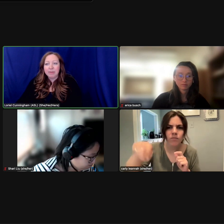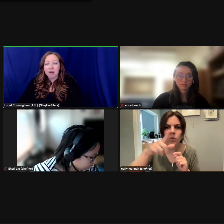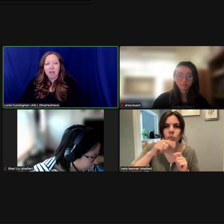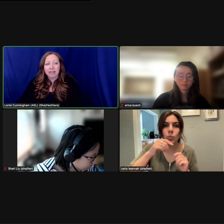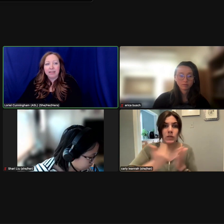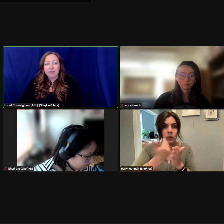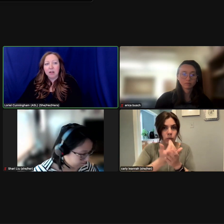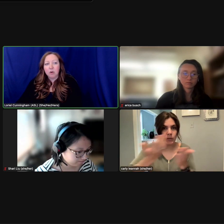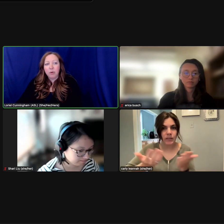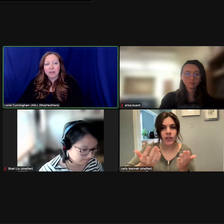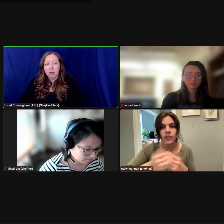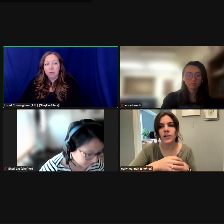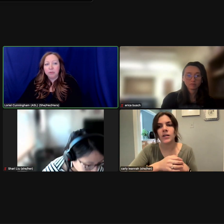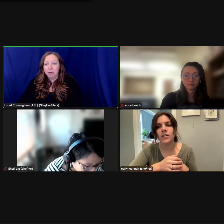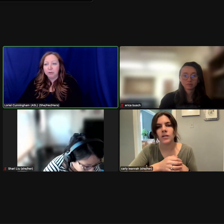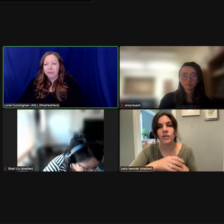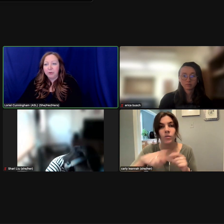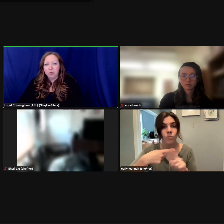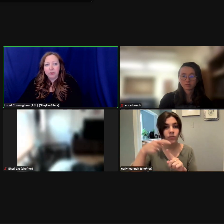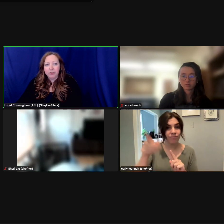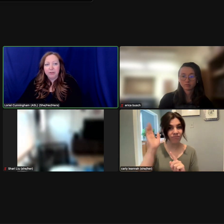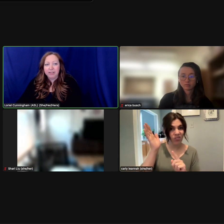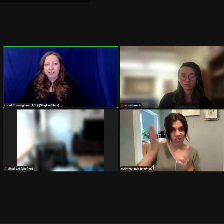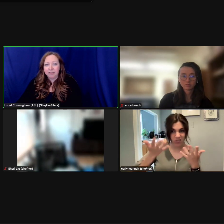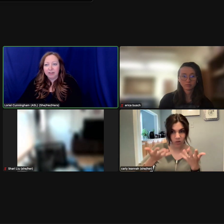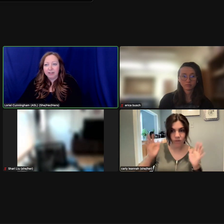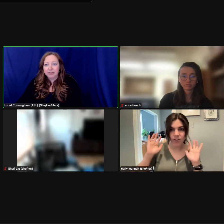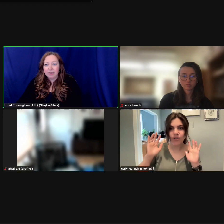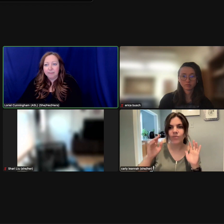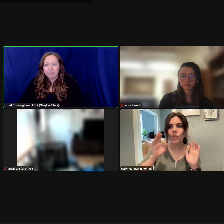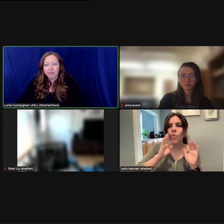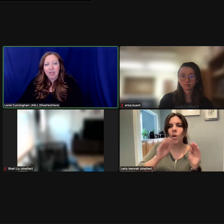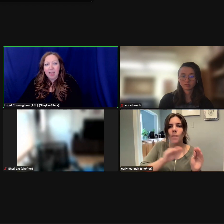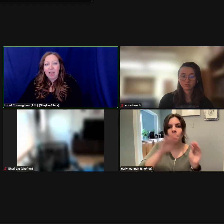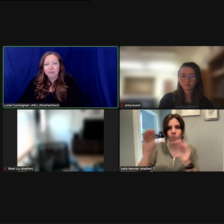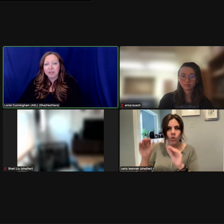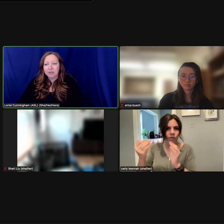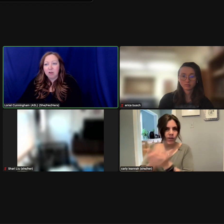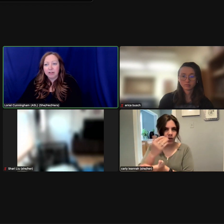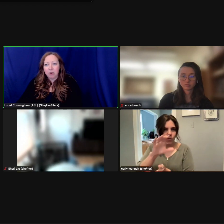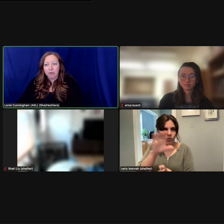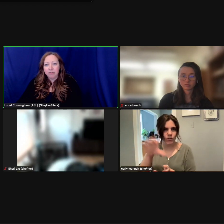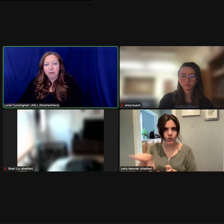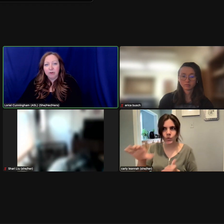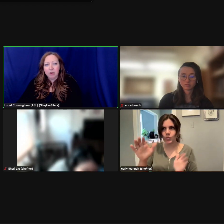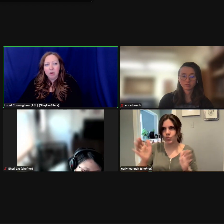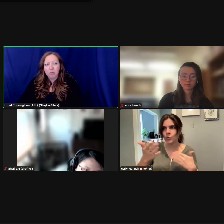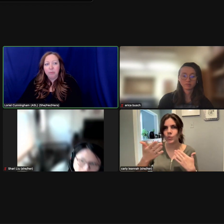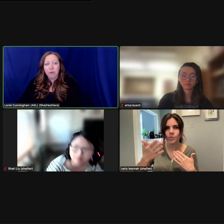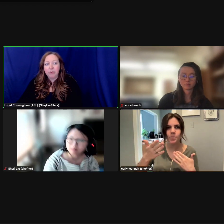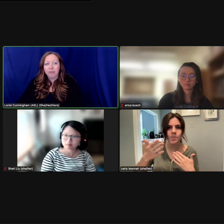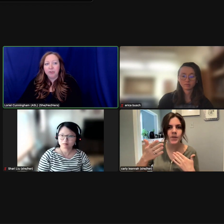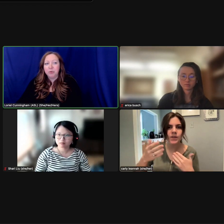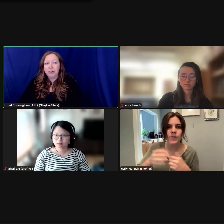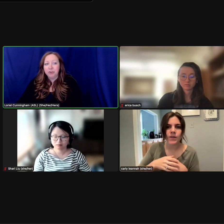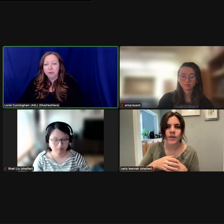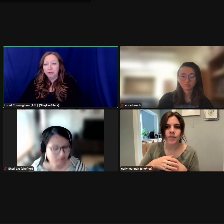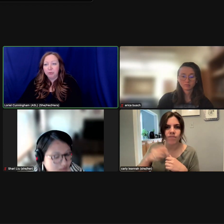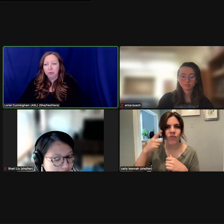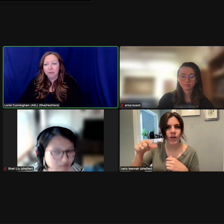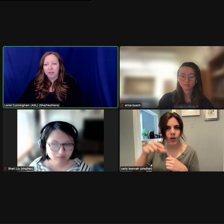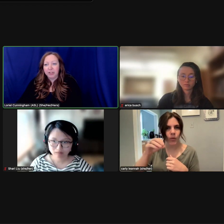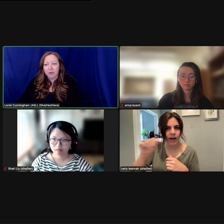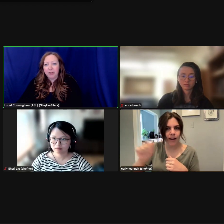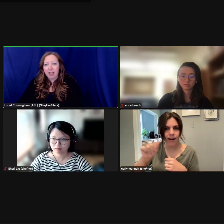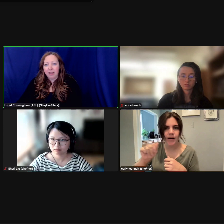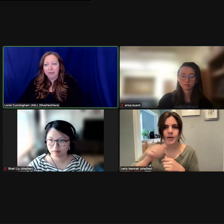And last but not least, a quick note to those of you who are new to this series. After this talk is over, we'll move over to a new